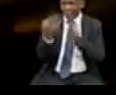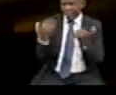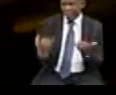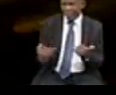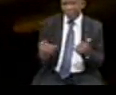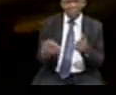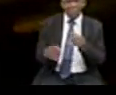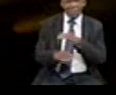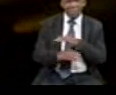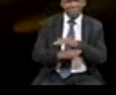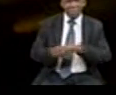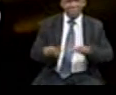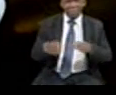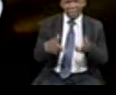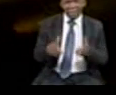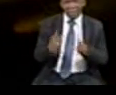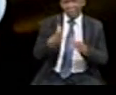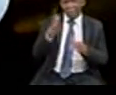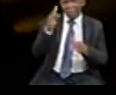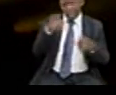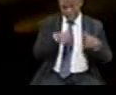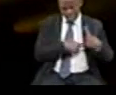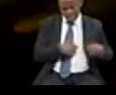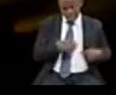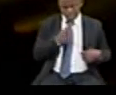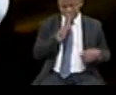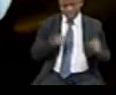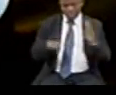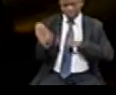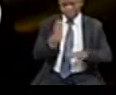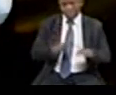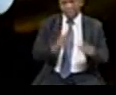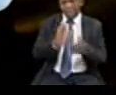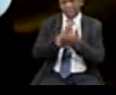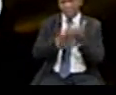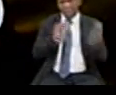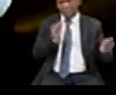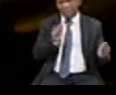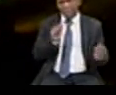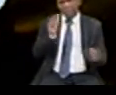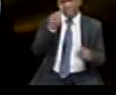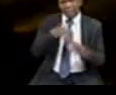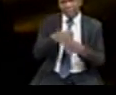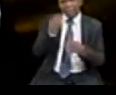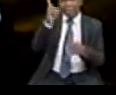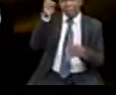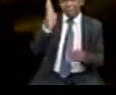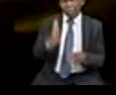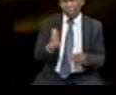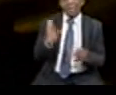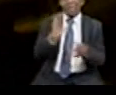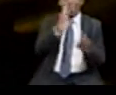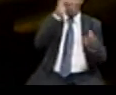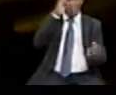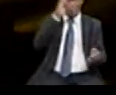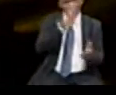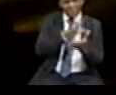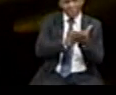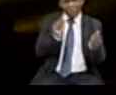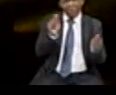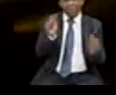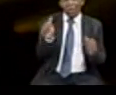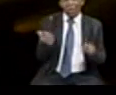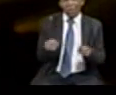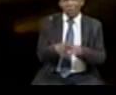your heart be troubled. Why? Believe in God and believe also in me. What does it mean to believe in